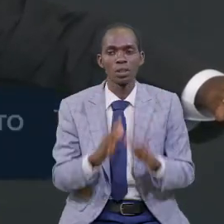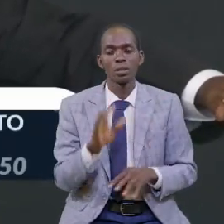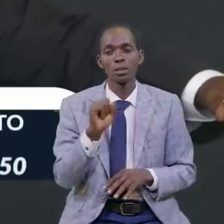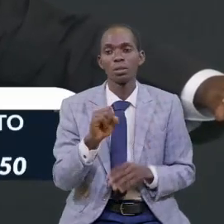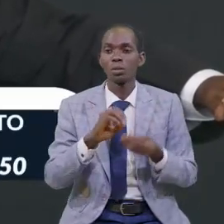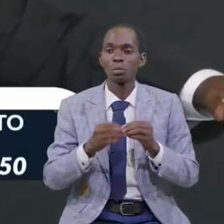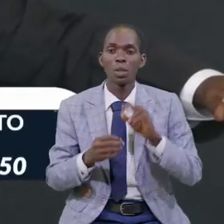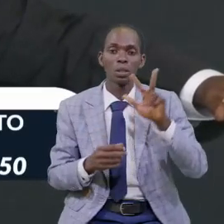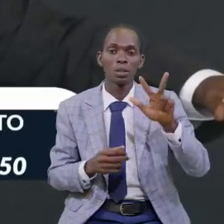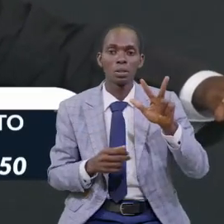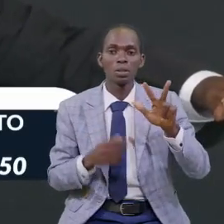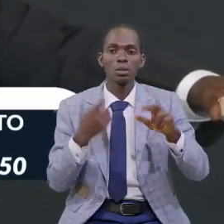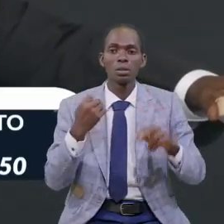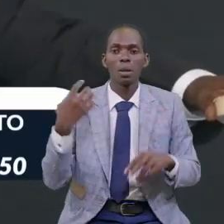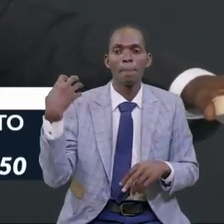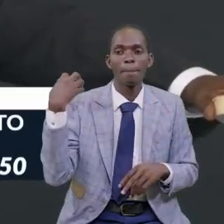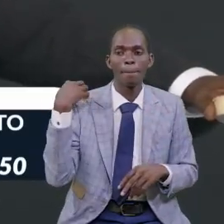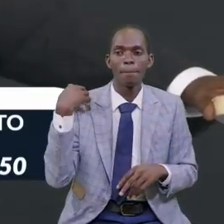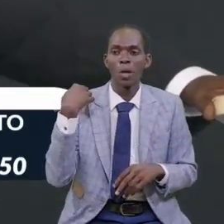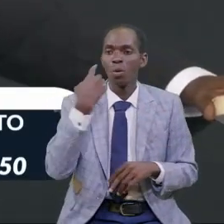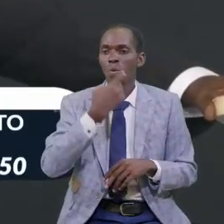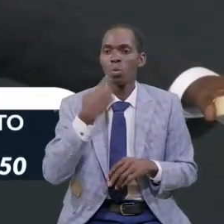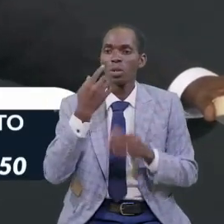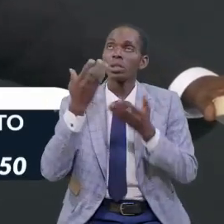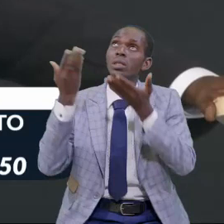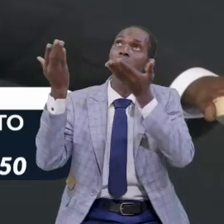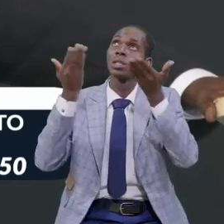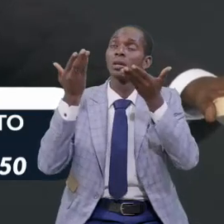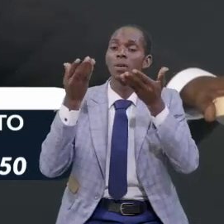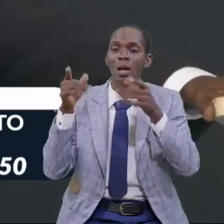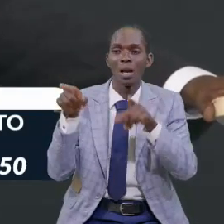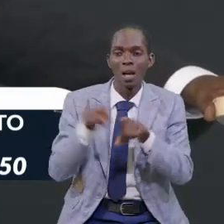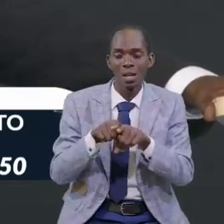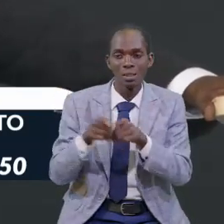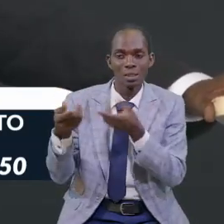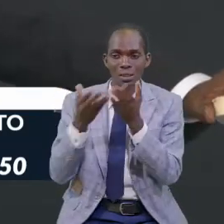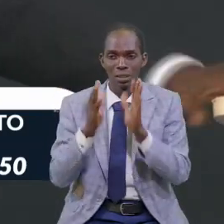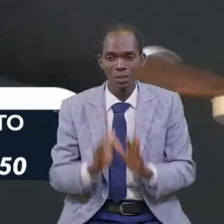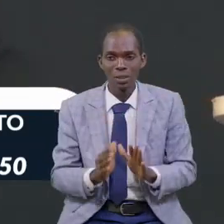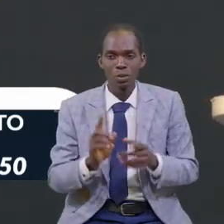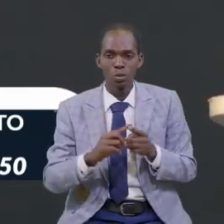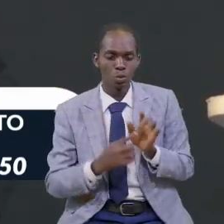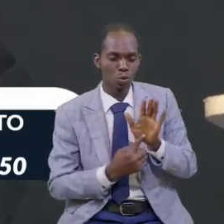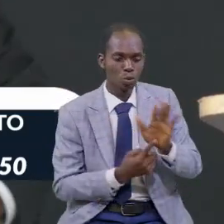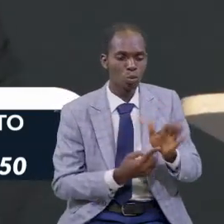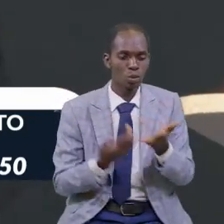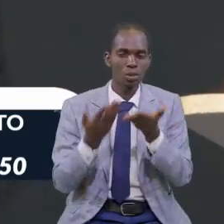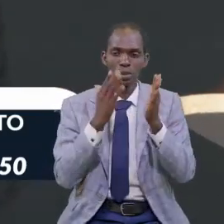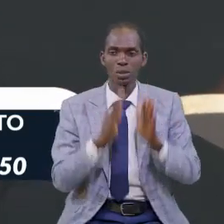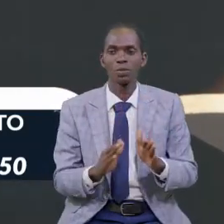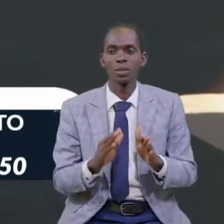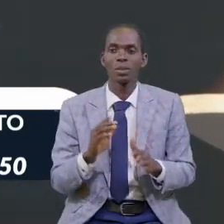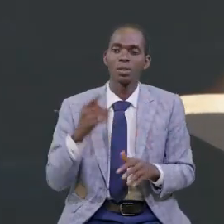master who served as servant to show servants the standard. Look at number one.